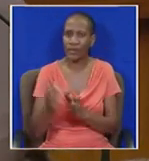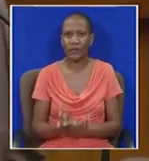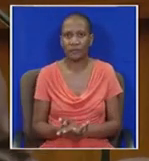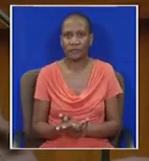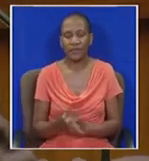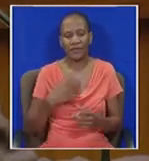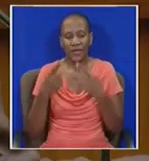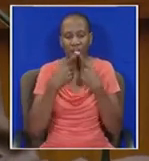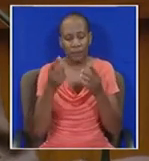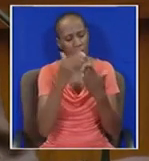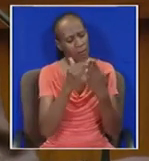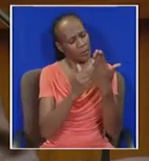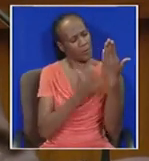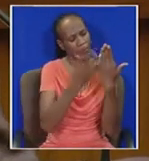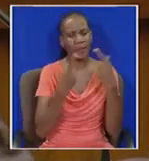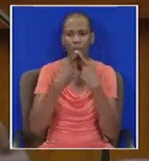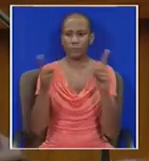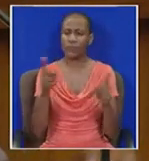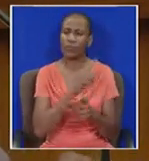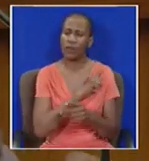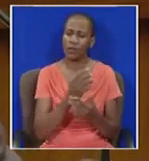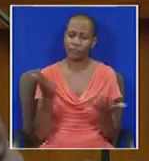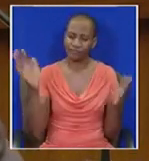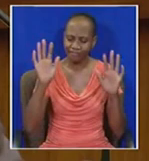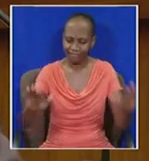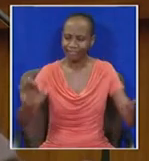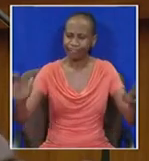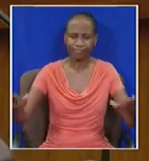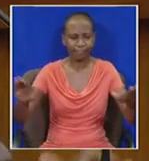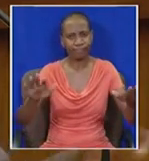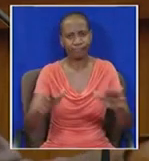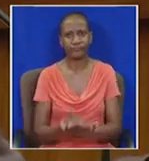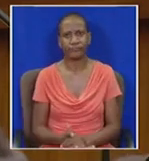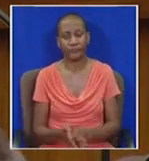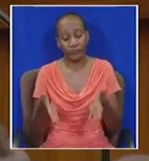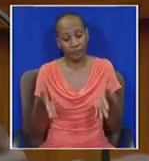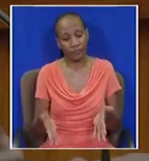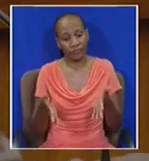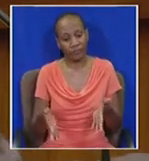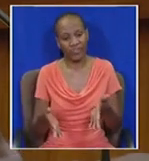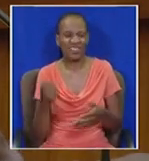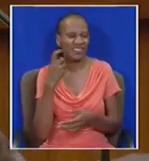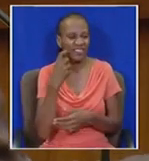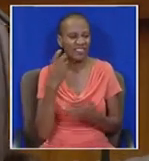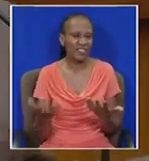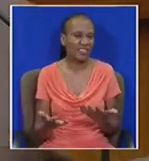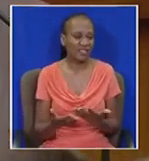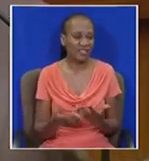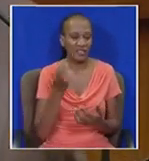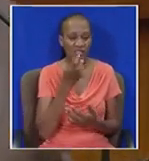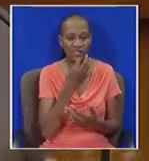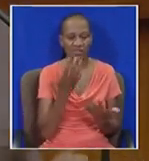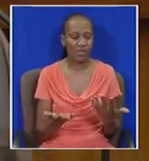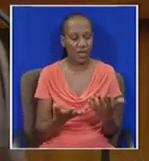mentioned these women, Honorable Speaker. Order, honorable members. Today, it is easy to dismiss them as